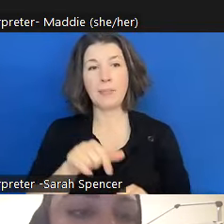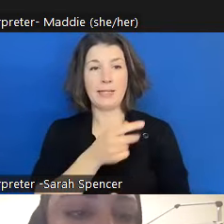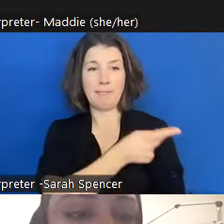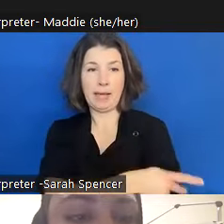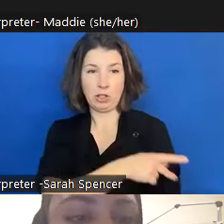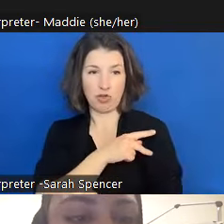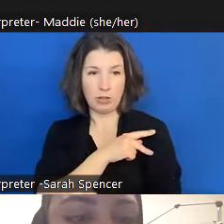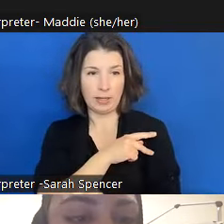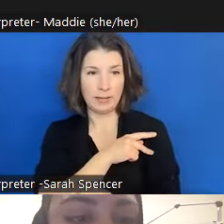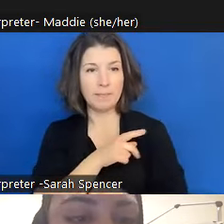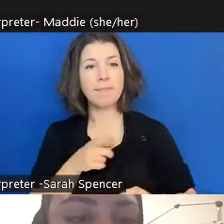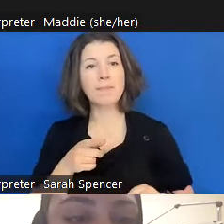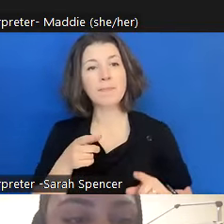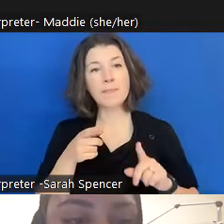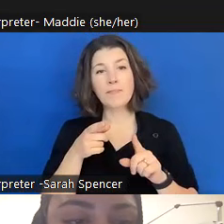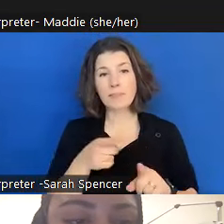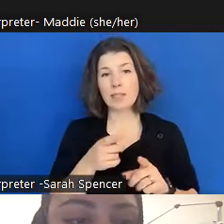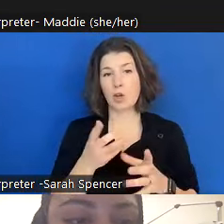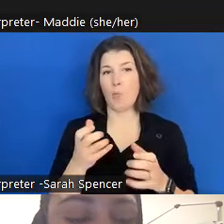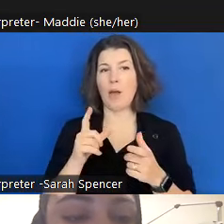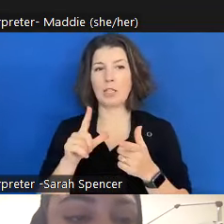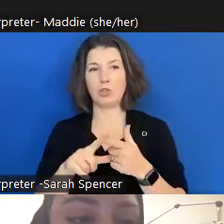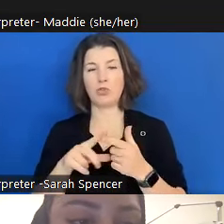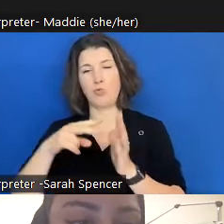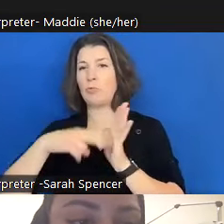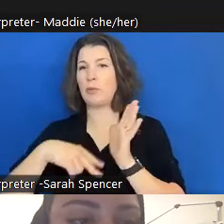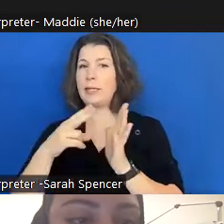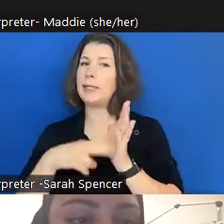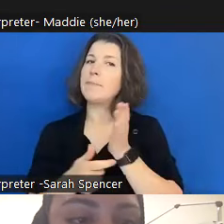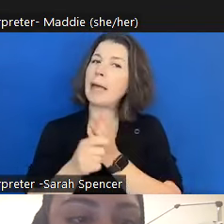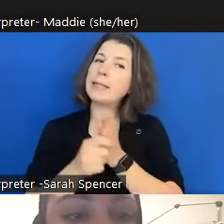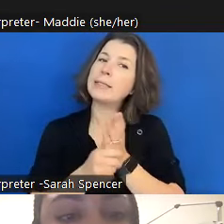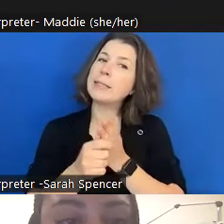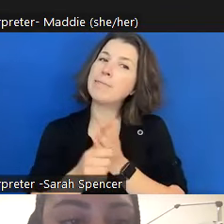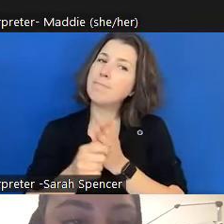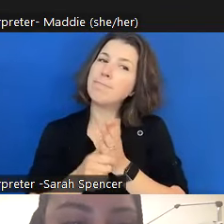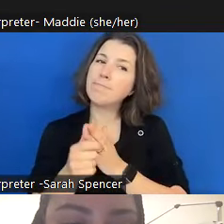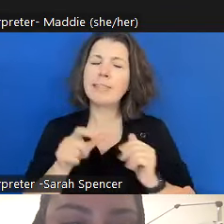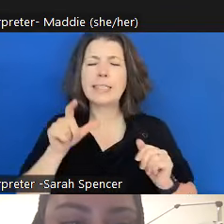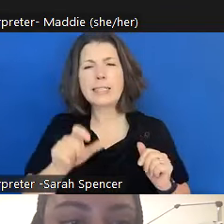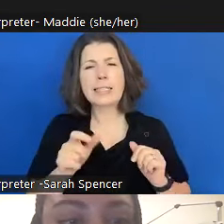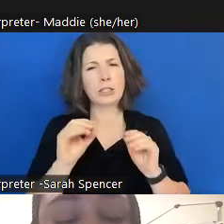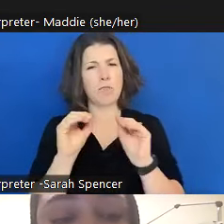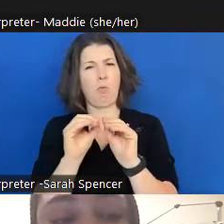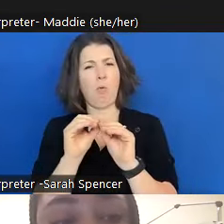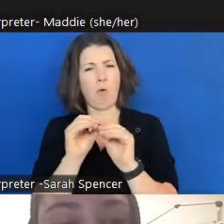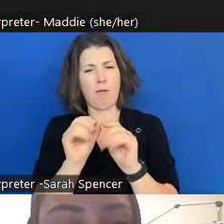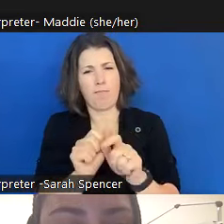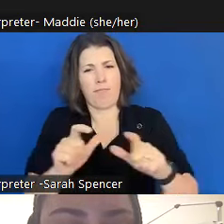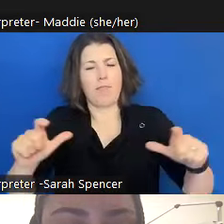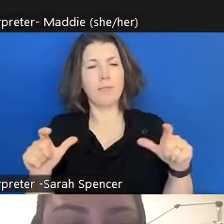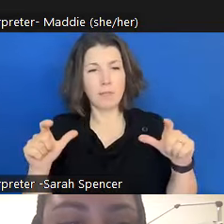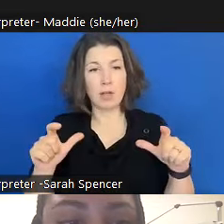here, he is wanting to read this magazine and needs a little bit of magnification. So a